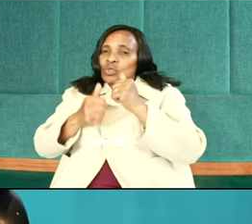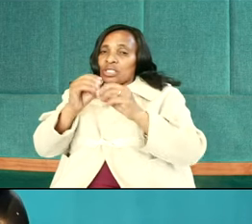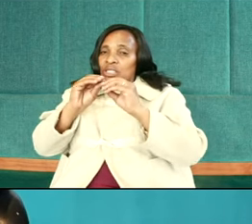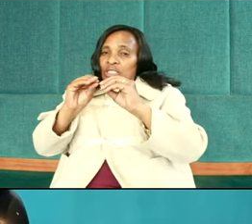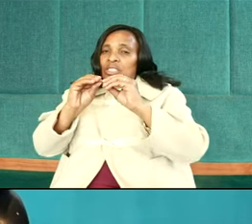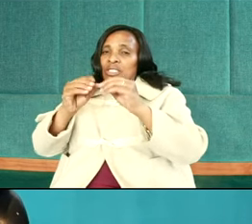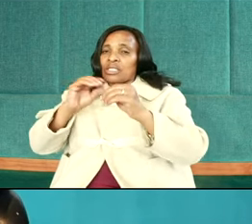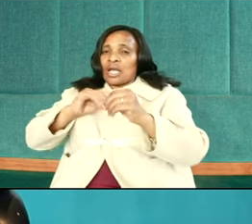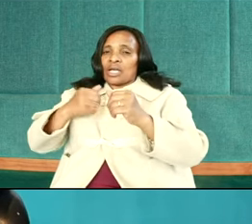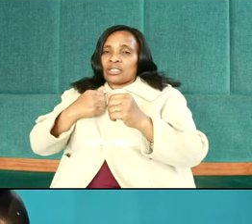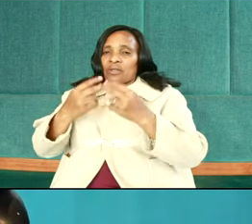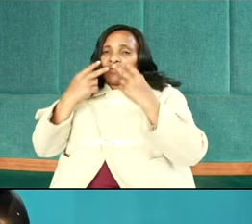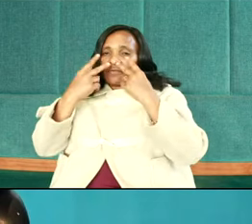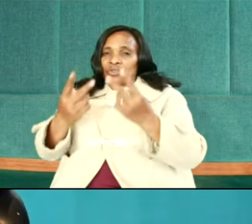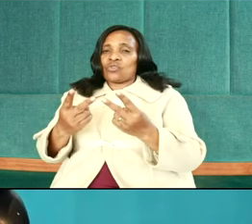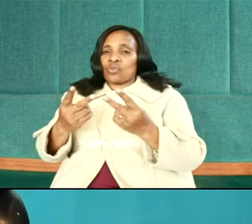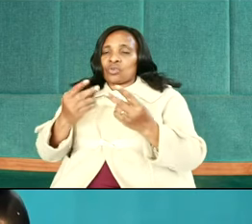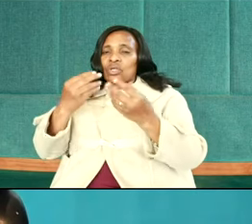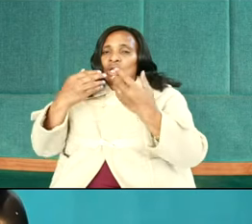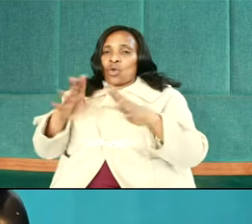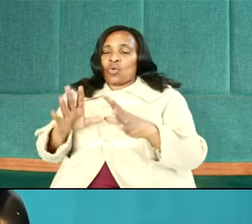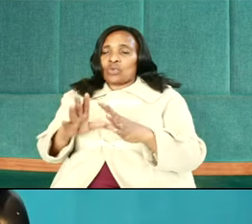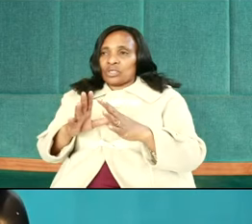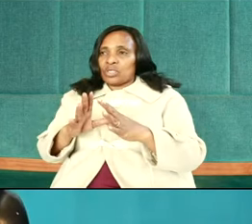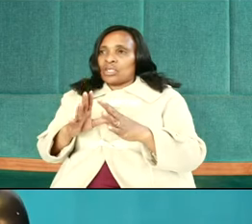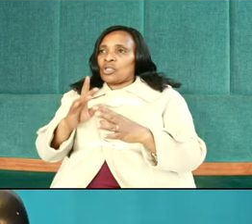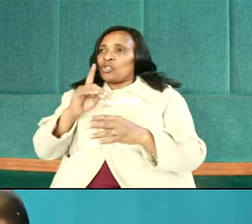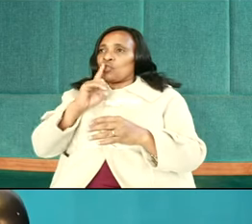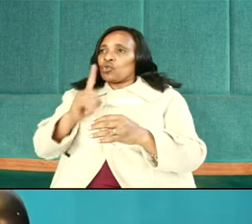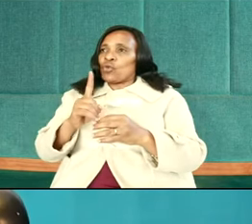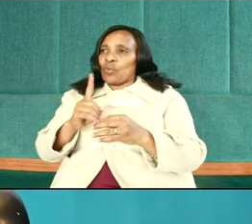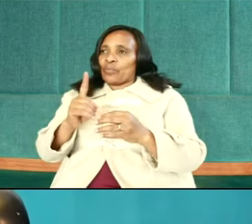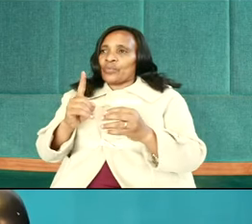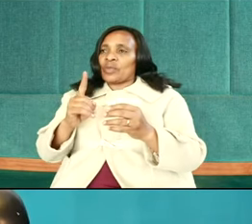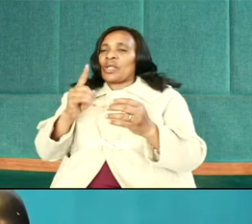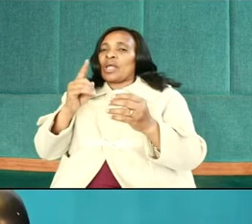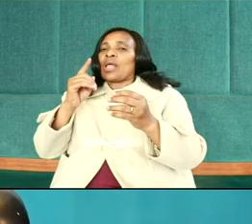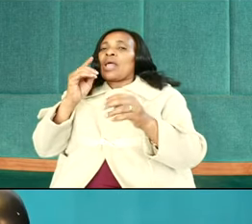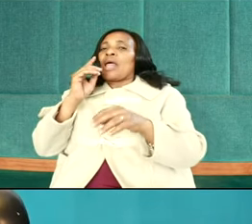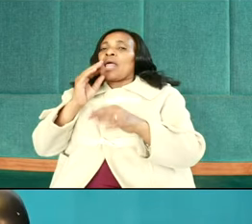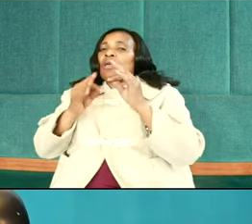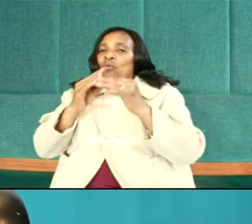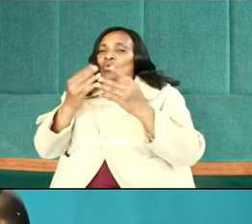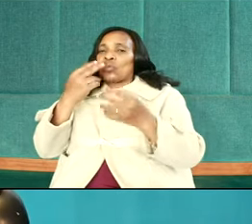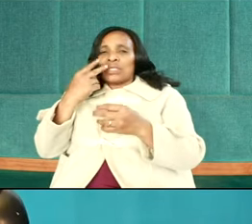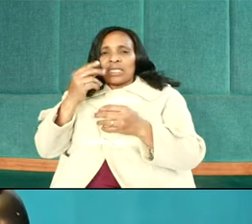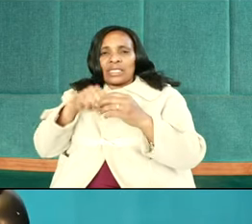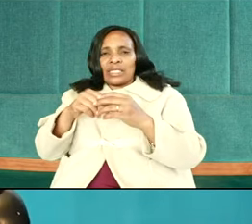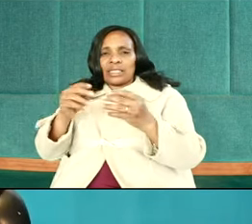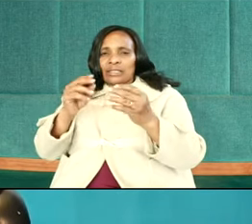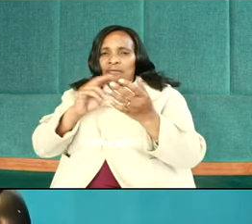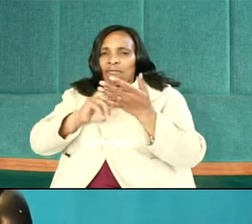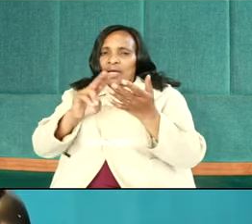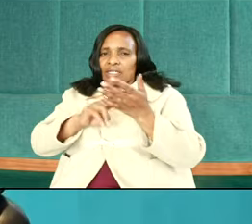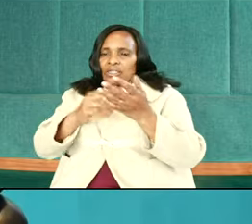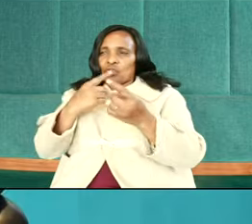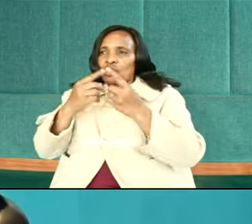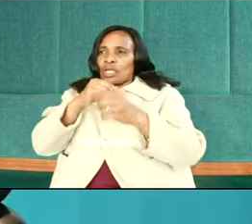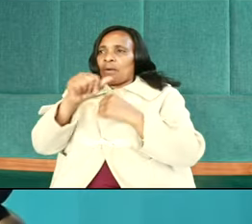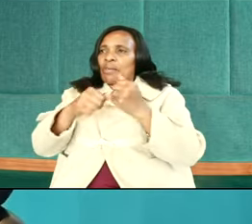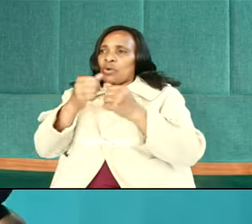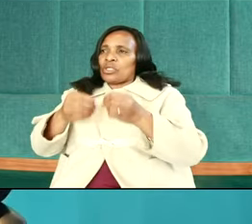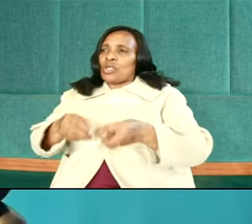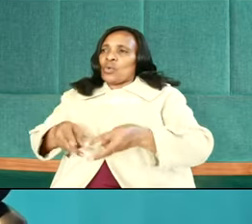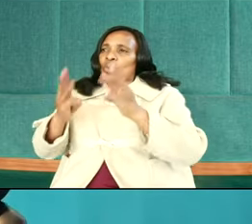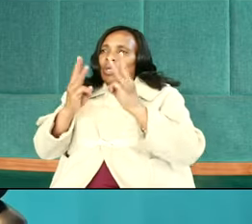the salvation of a lost world. So, okay, to relate this to the key text, I think it's just talking about the way